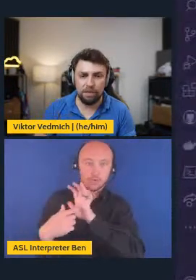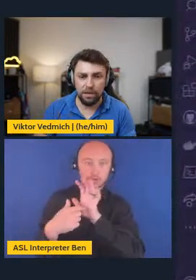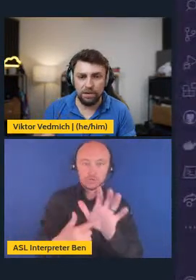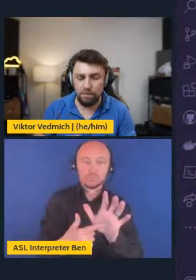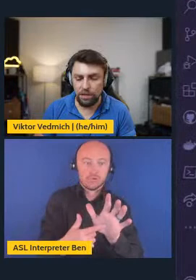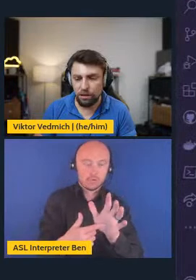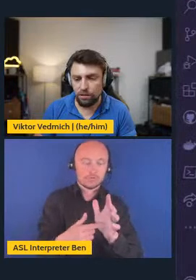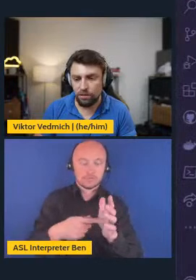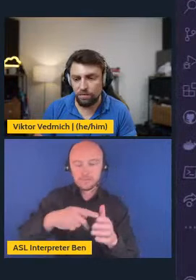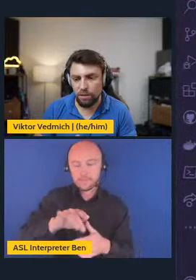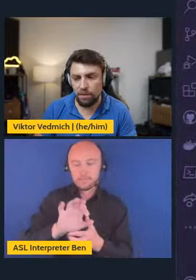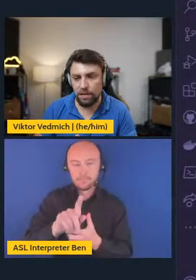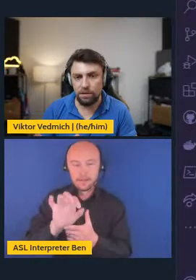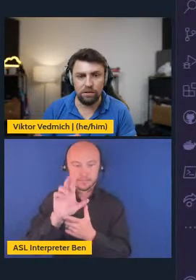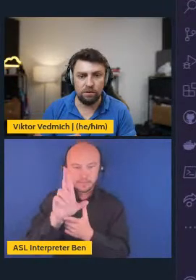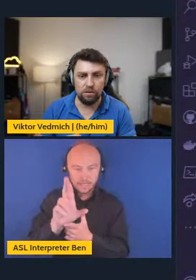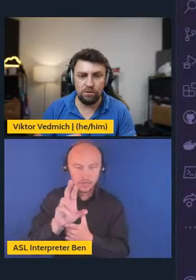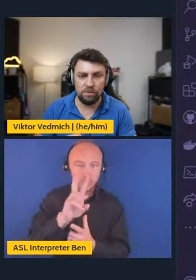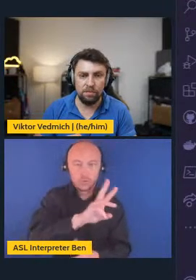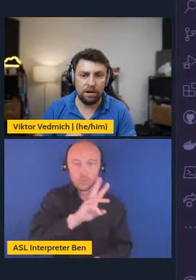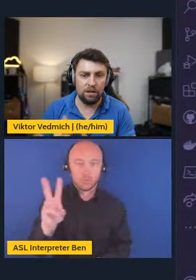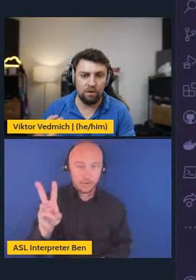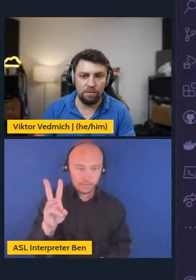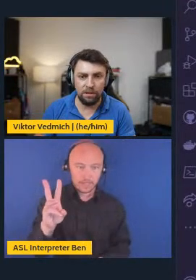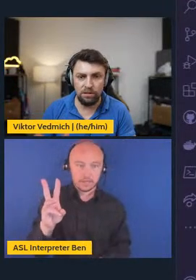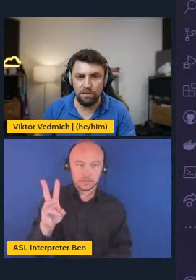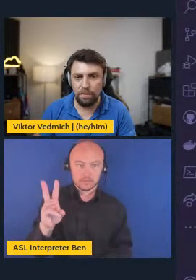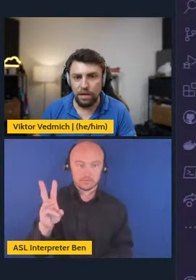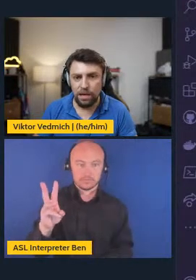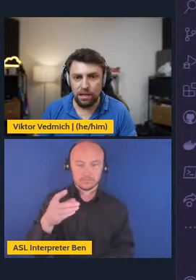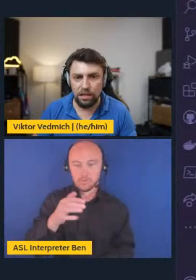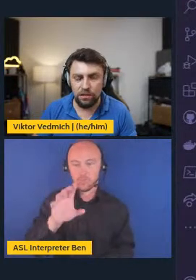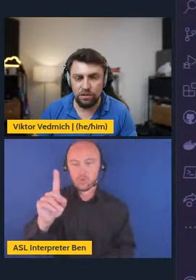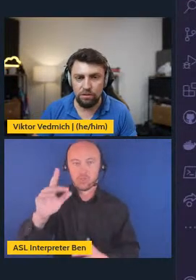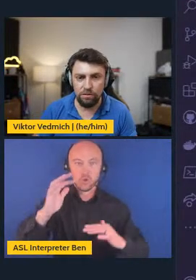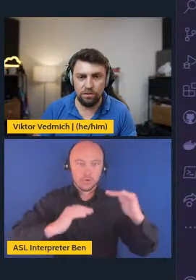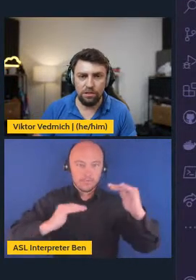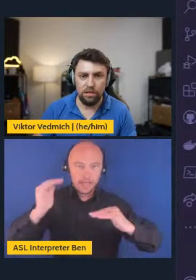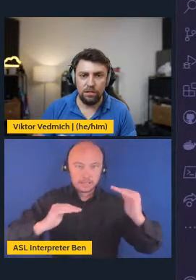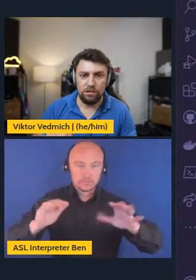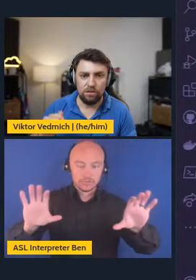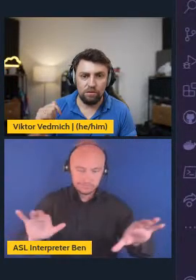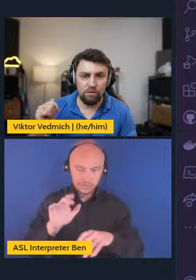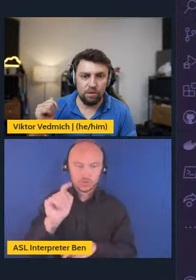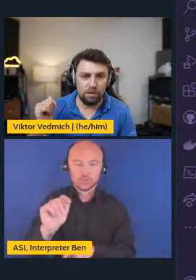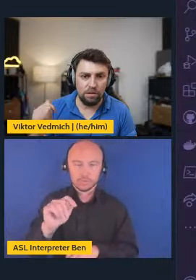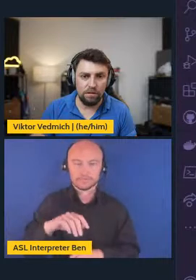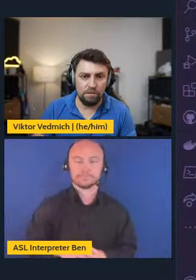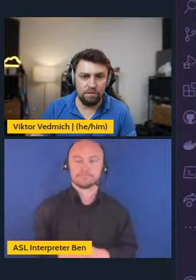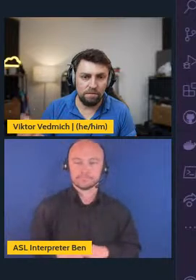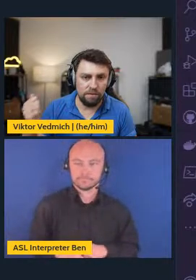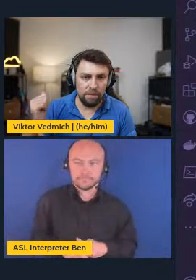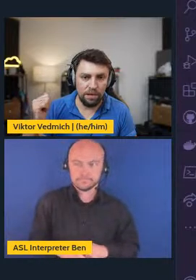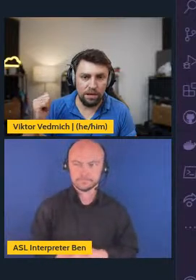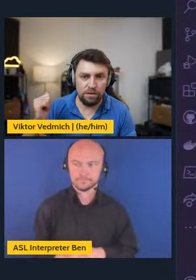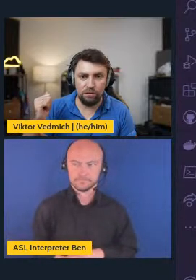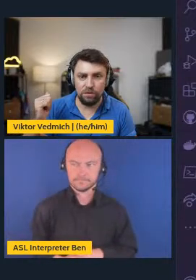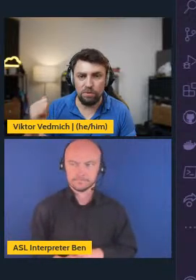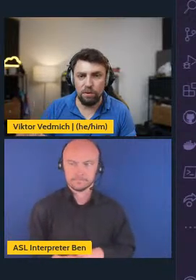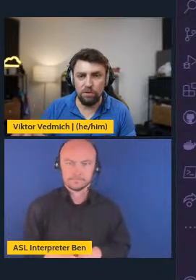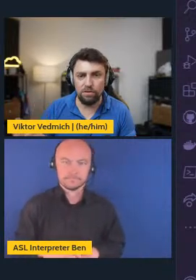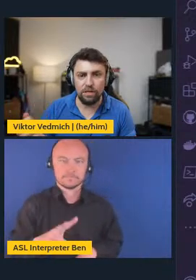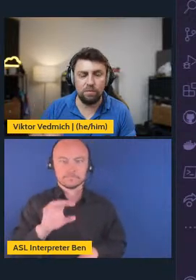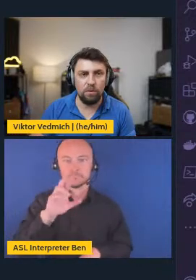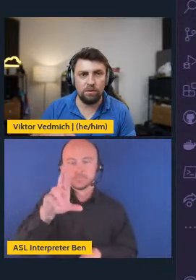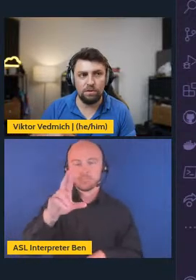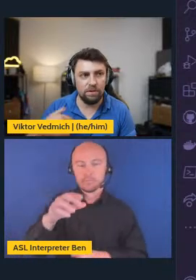web layer, because the web layer is going to be my load balancer. Let's do it. So web layer to